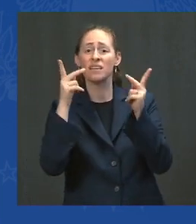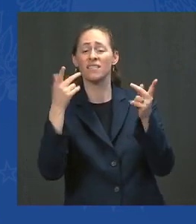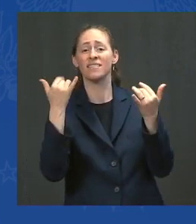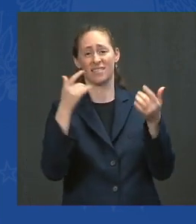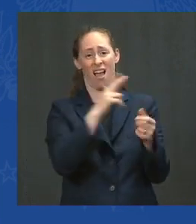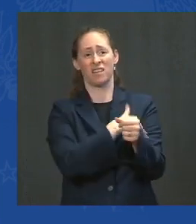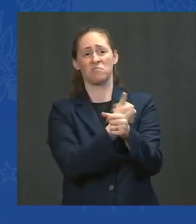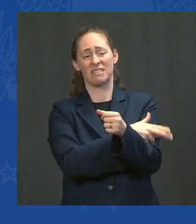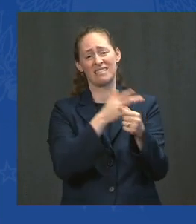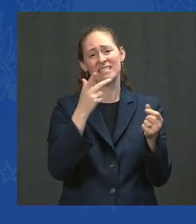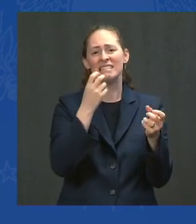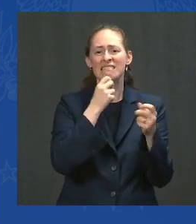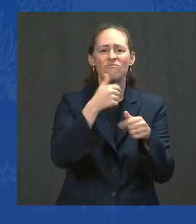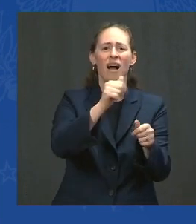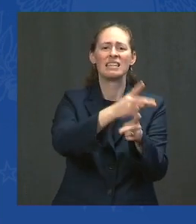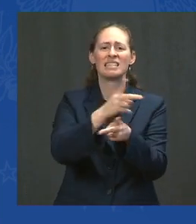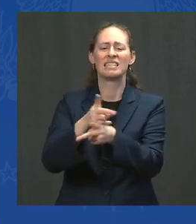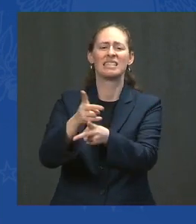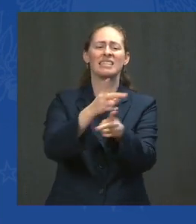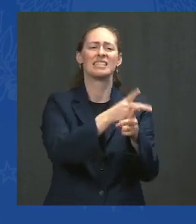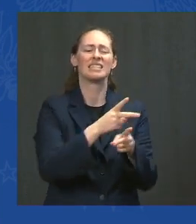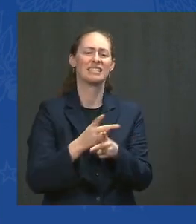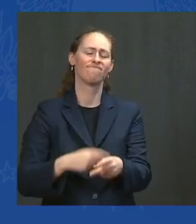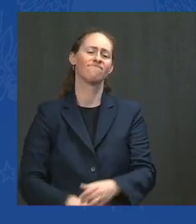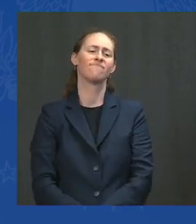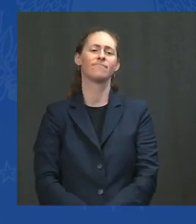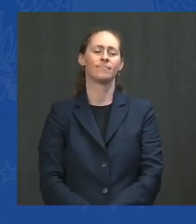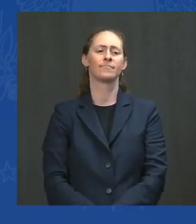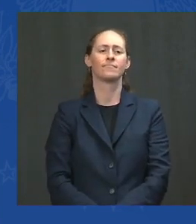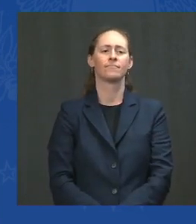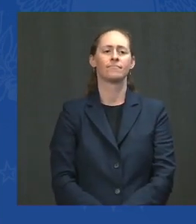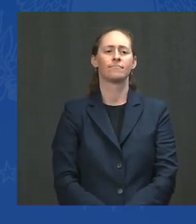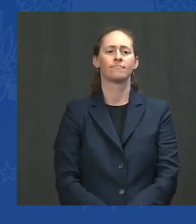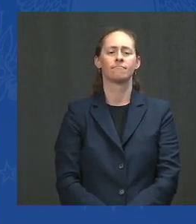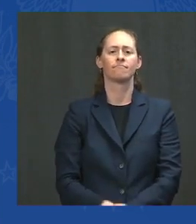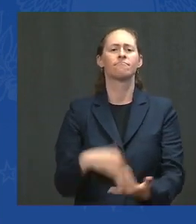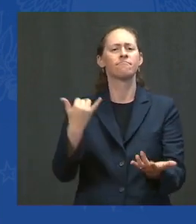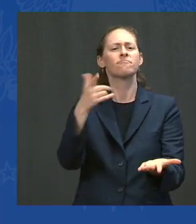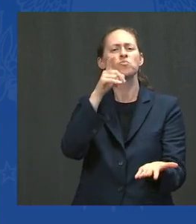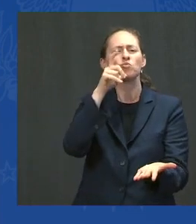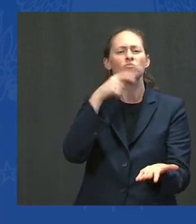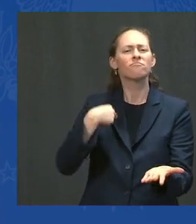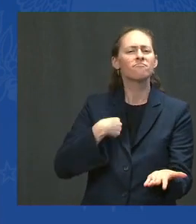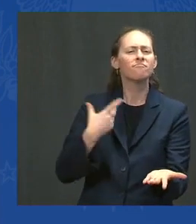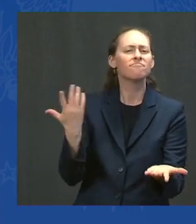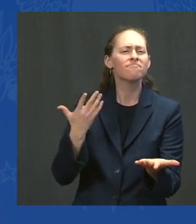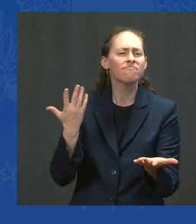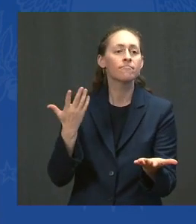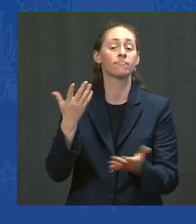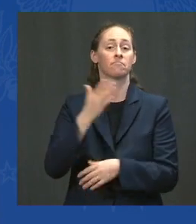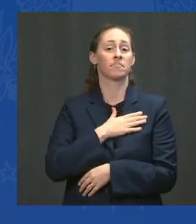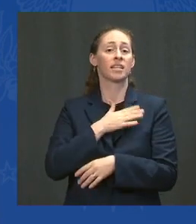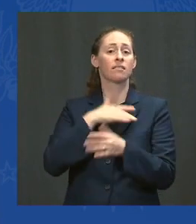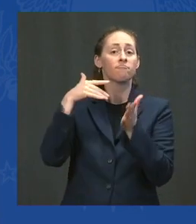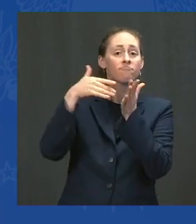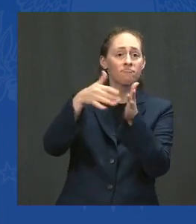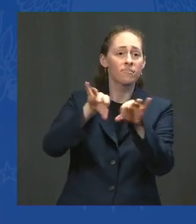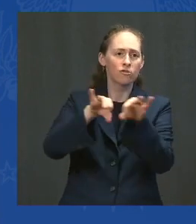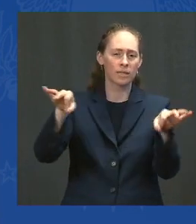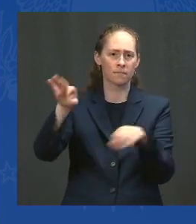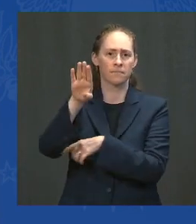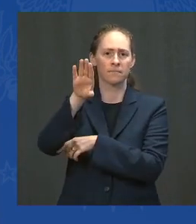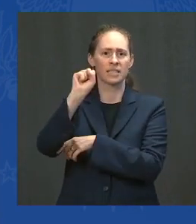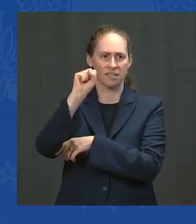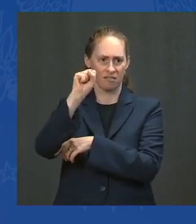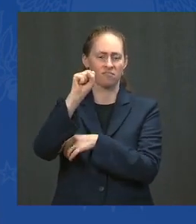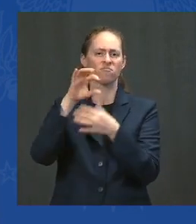A little bit of background on myself. I have a Bachelor of Science Biology degree in Biology and Environmental